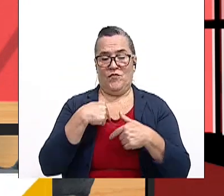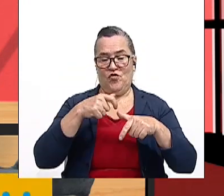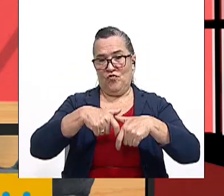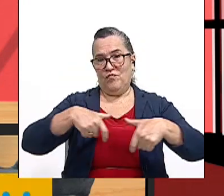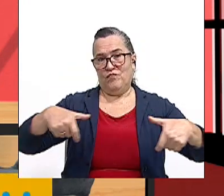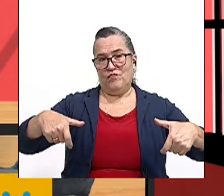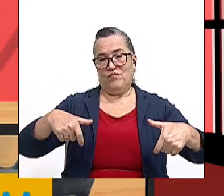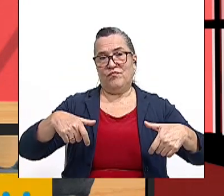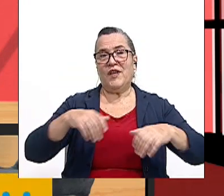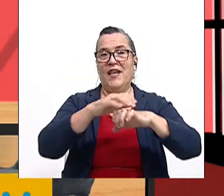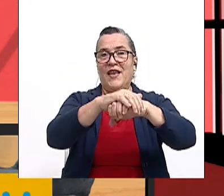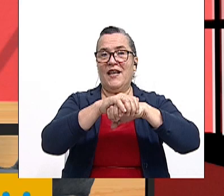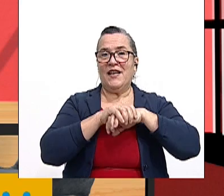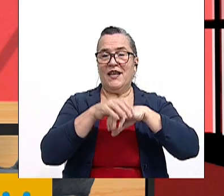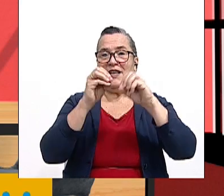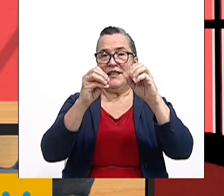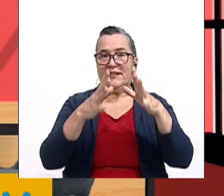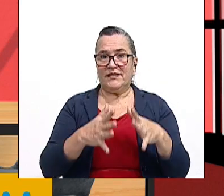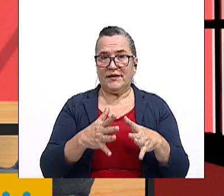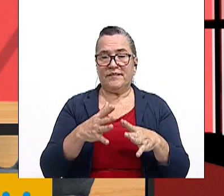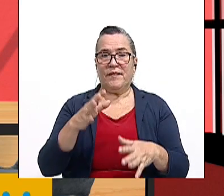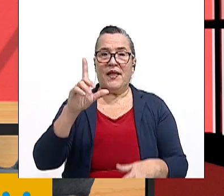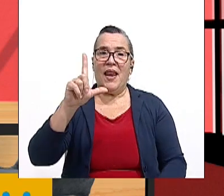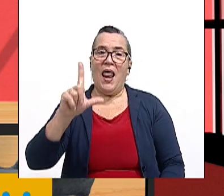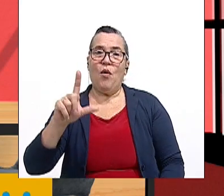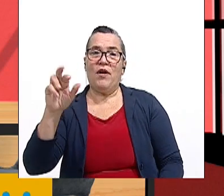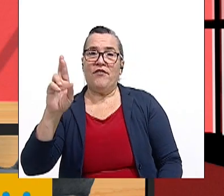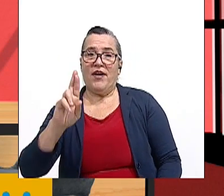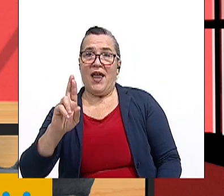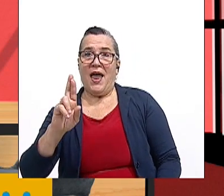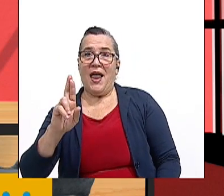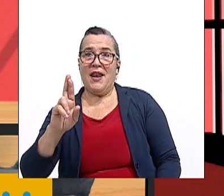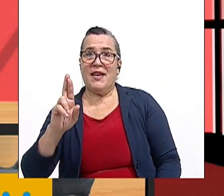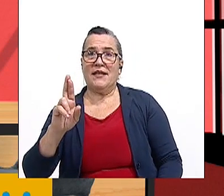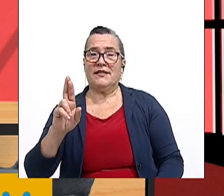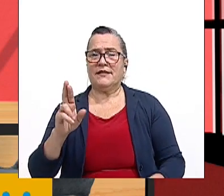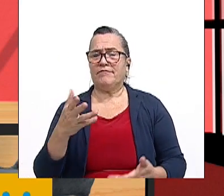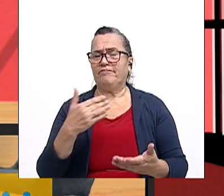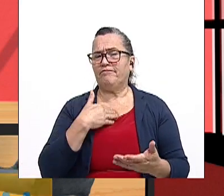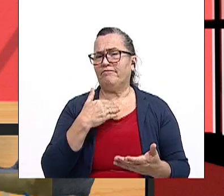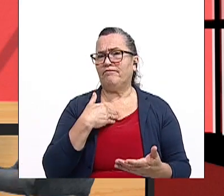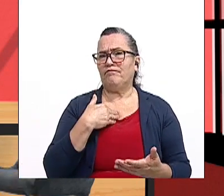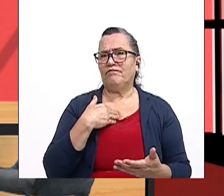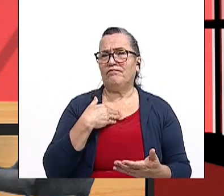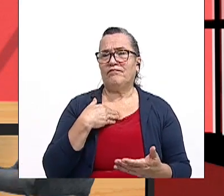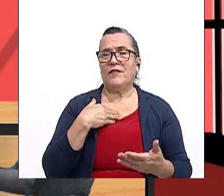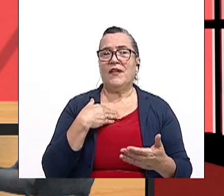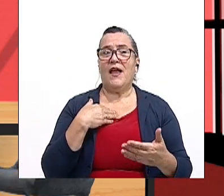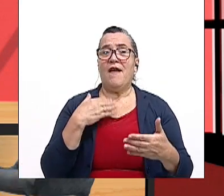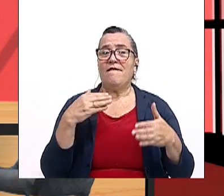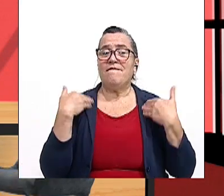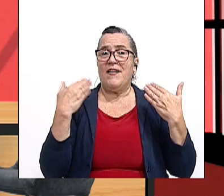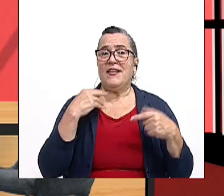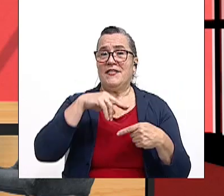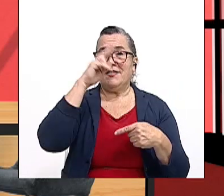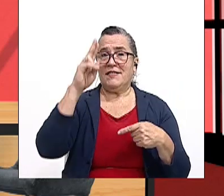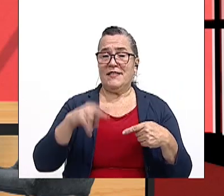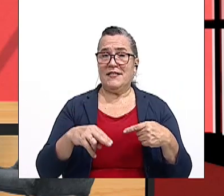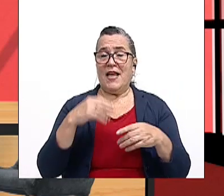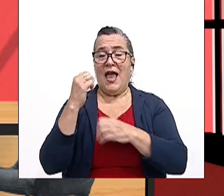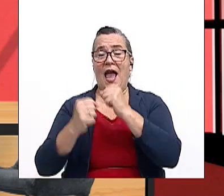your English teacher, Laura Reales. Okay, so have a Merry Christmas and a Happy New